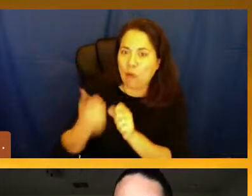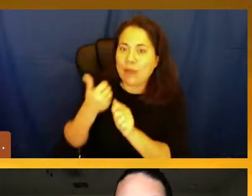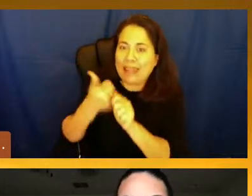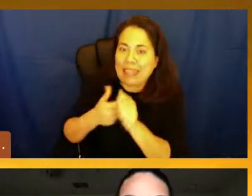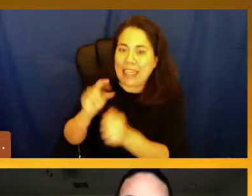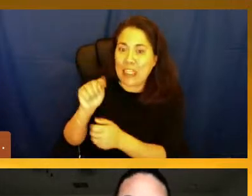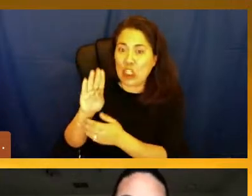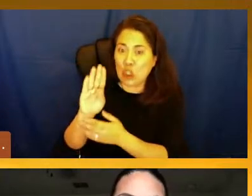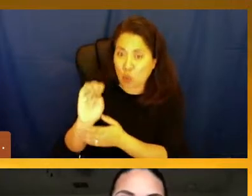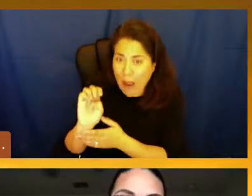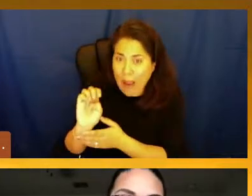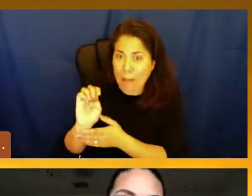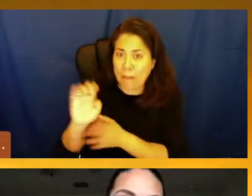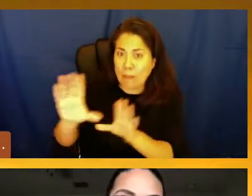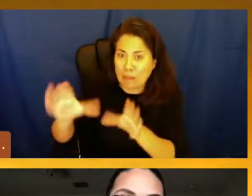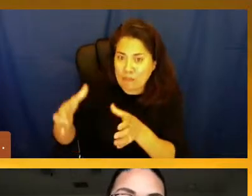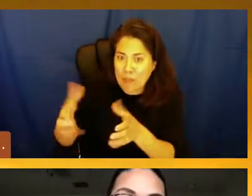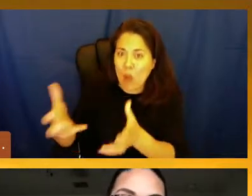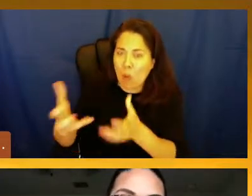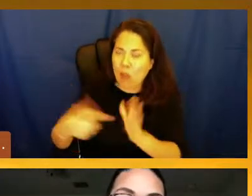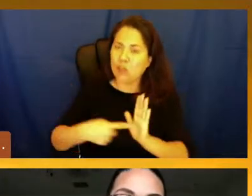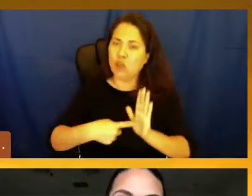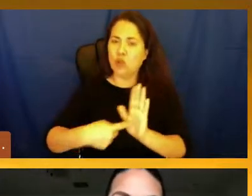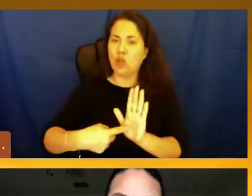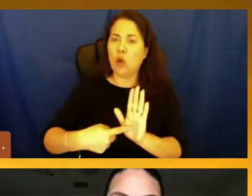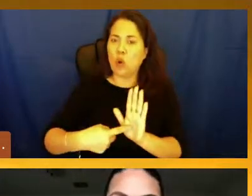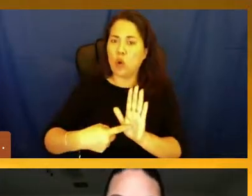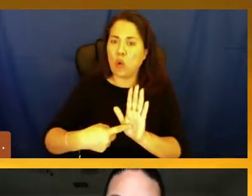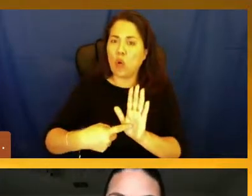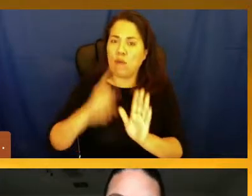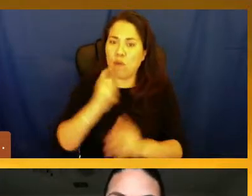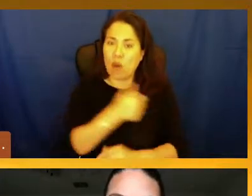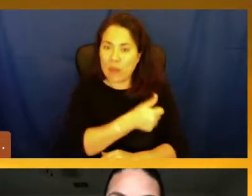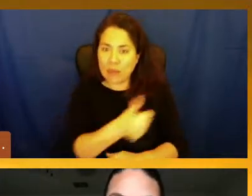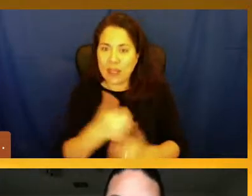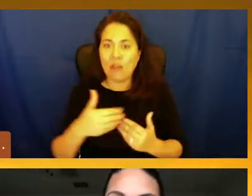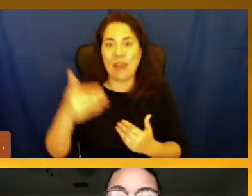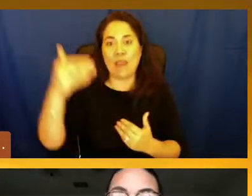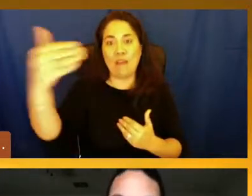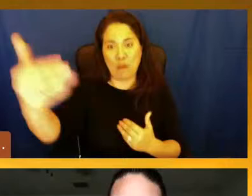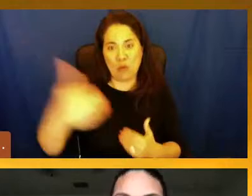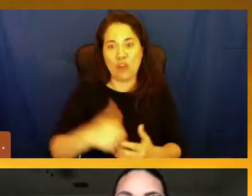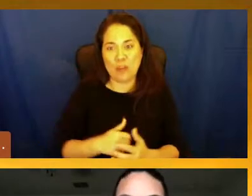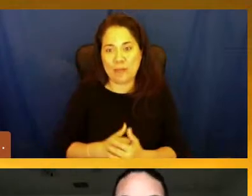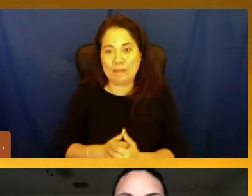wants to put forward for themselves in the future.